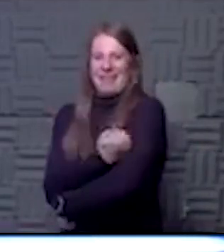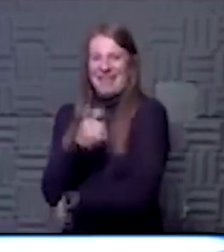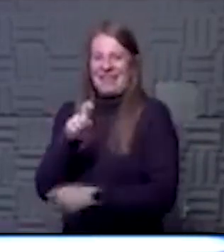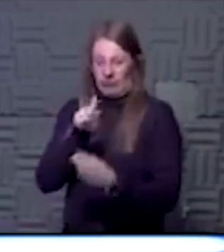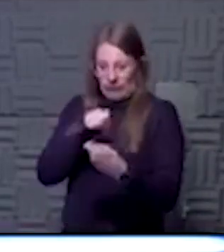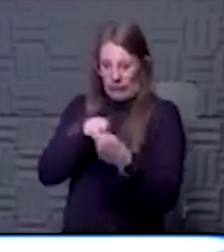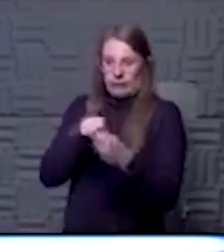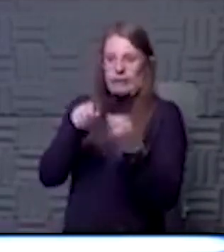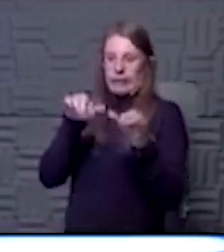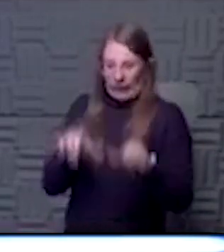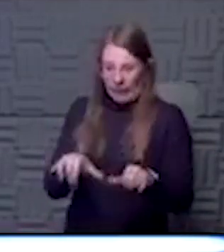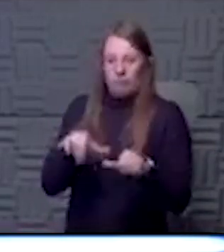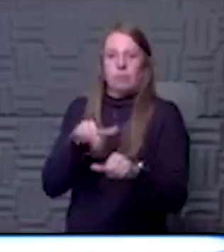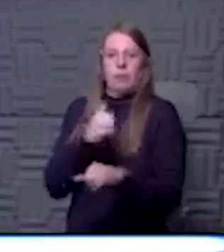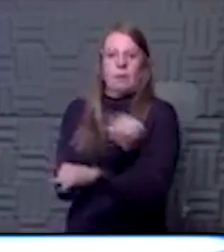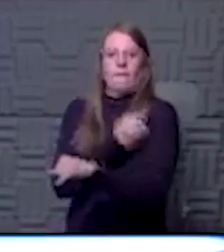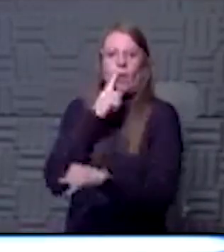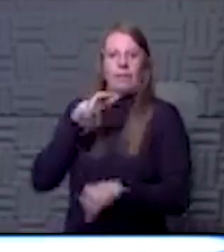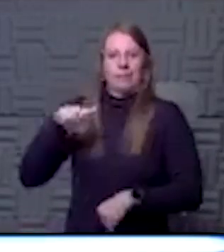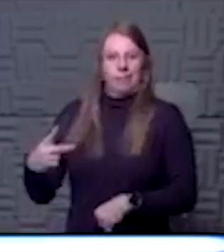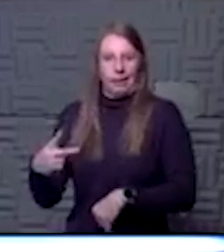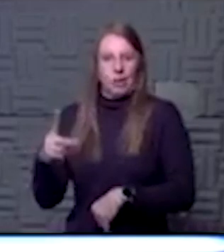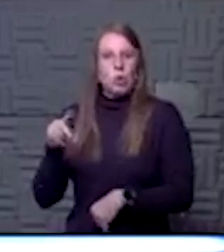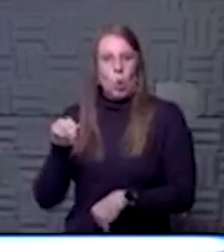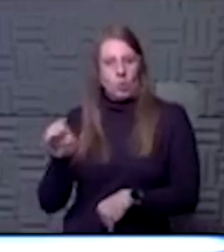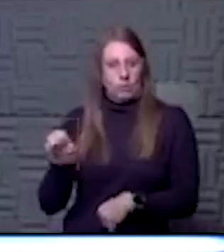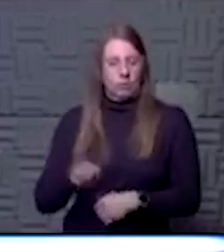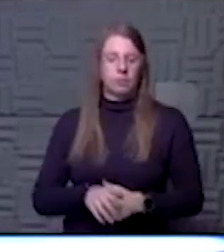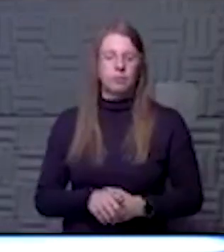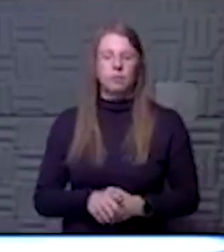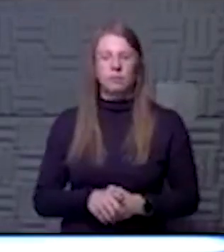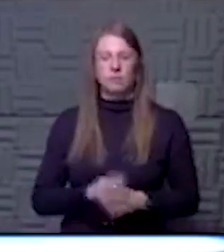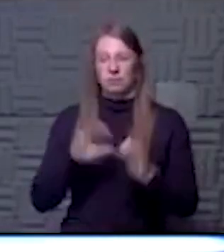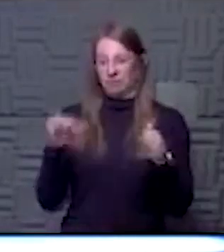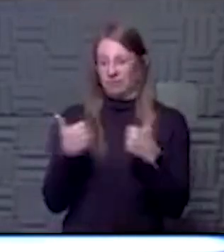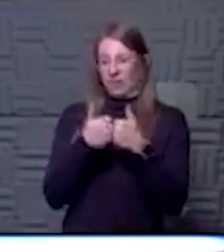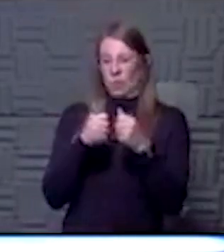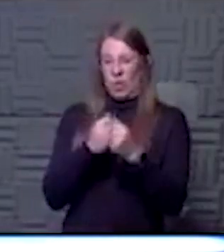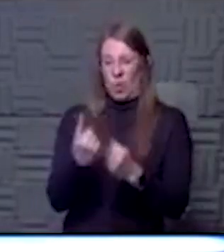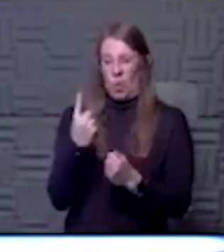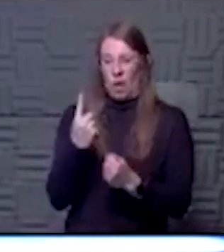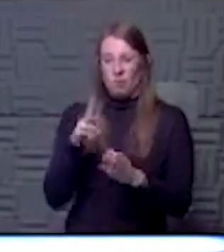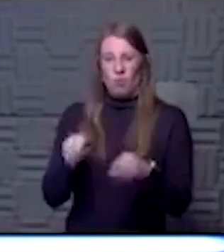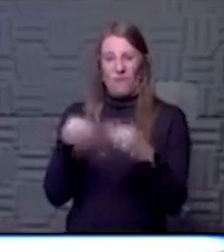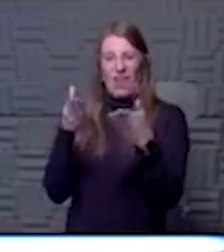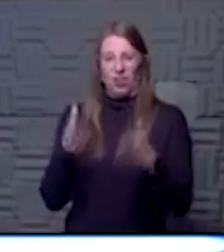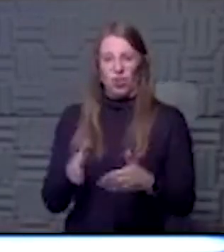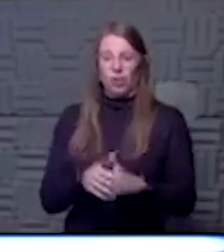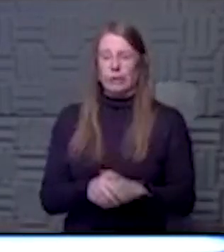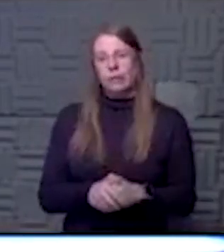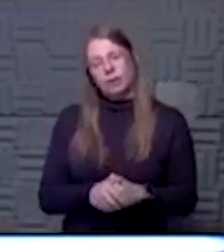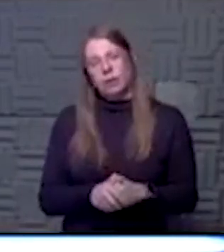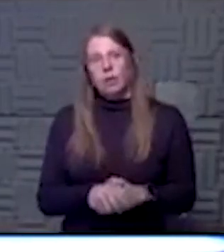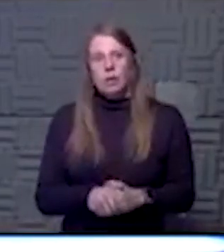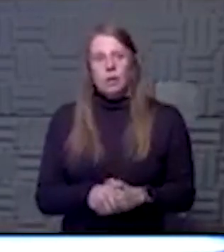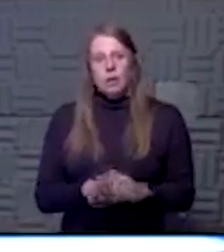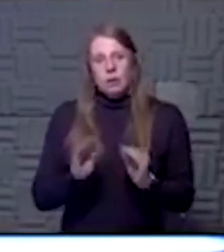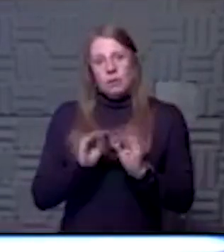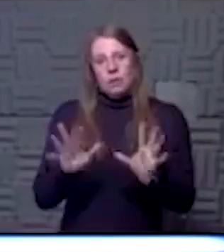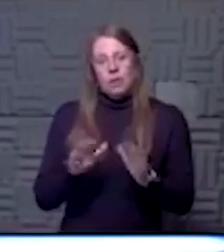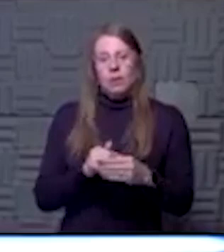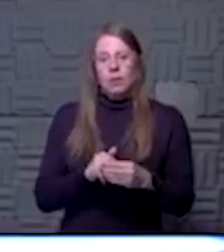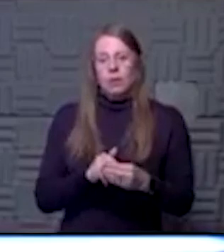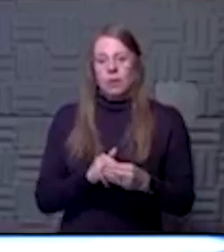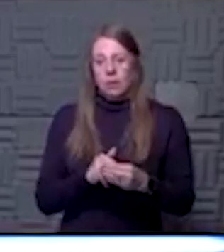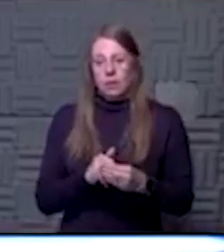same vaccine for the second dose. So part of the challenge with a single provider is obviously